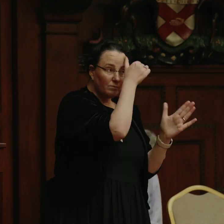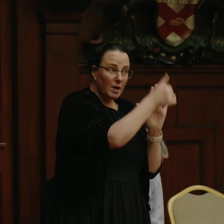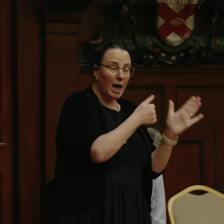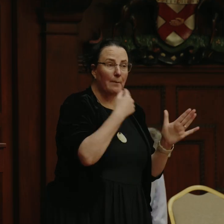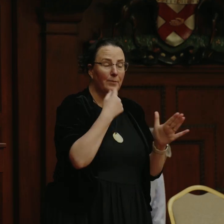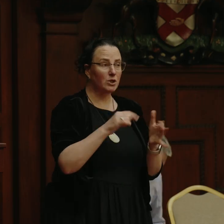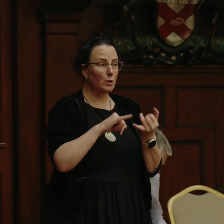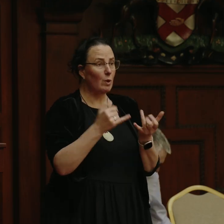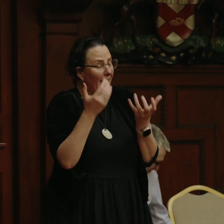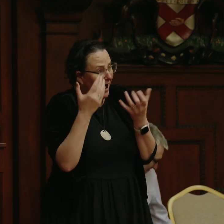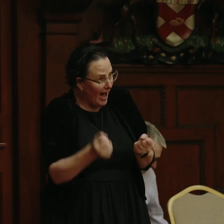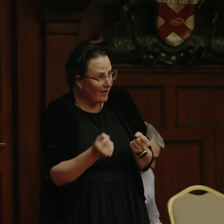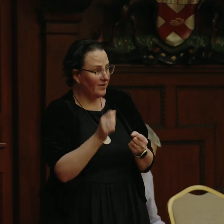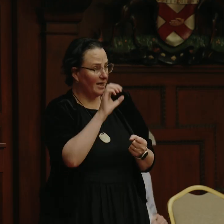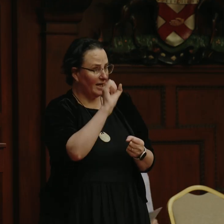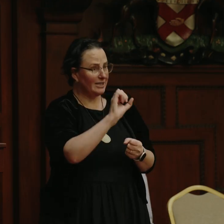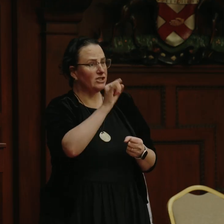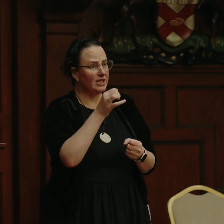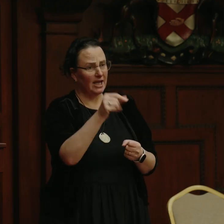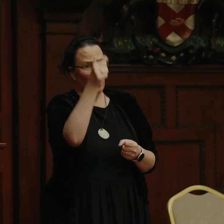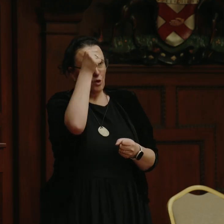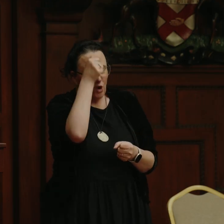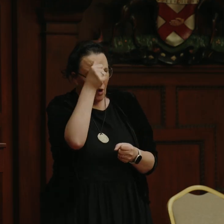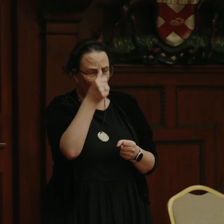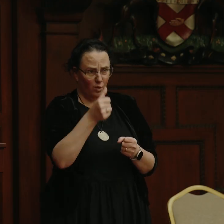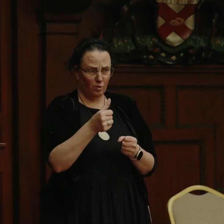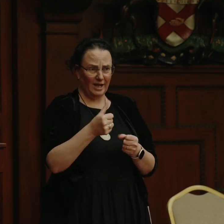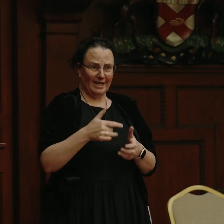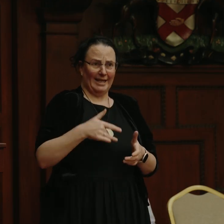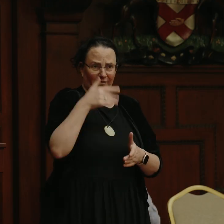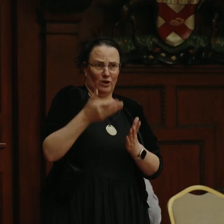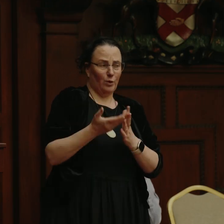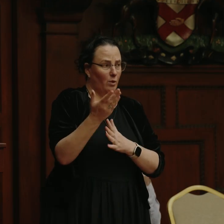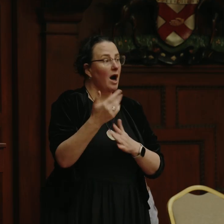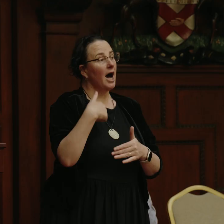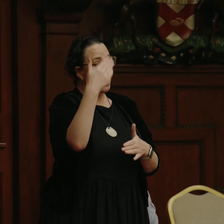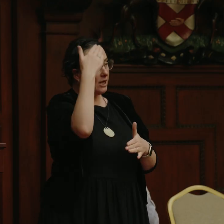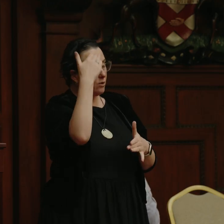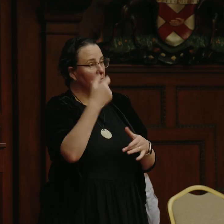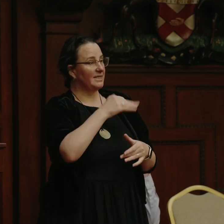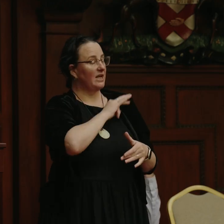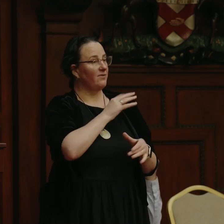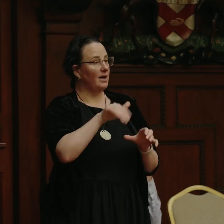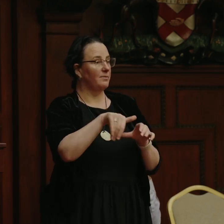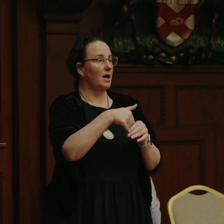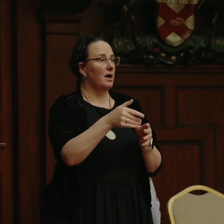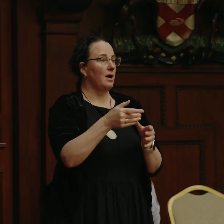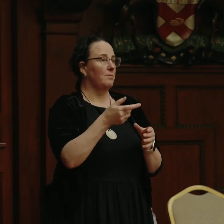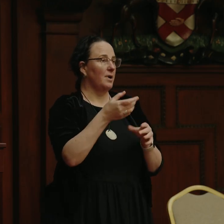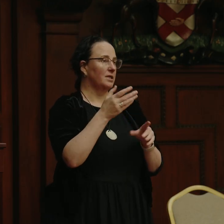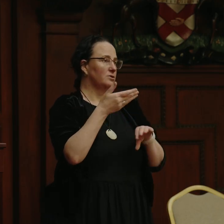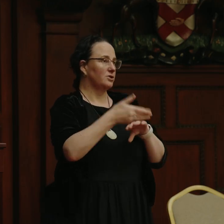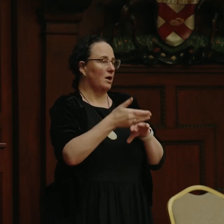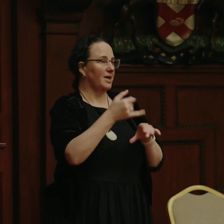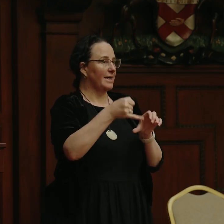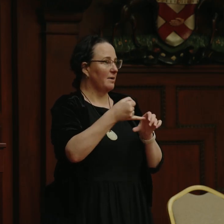really important expertise that we'll never understand. I know about Sjögren's, I'm a pharmacist, I know about medicines, but I don't know what it's like